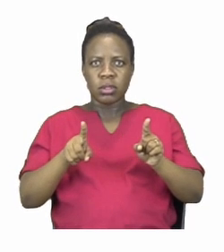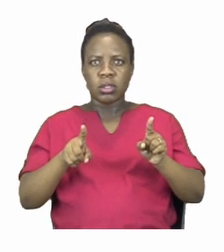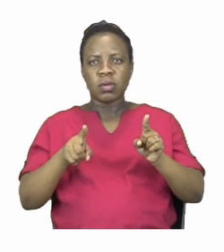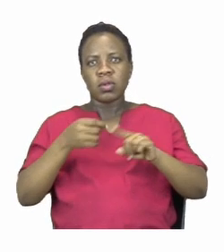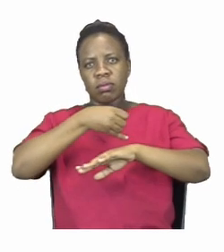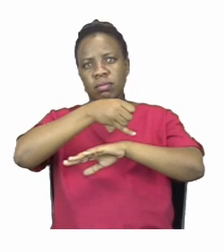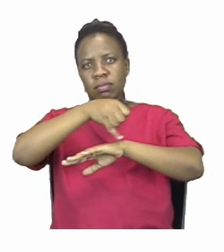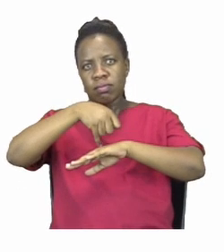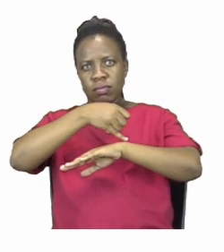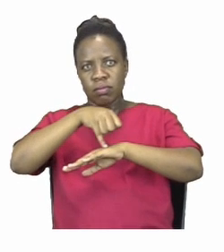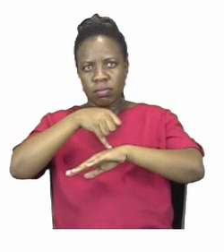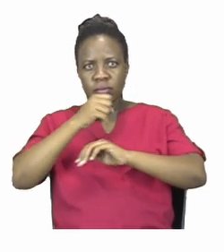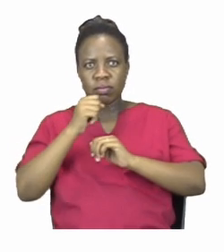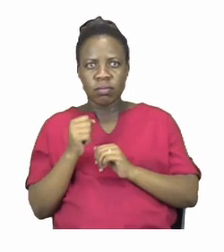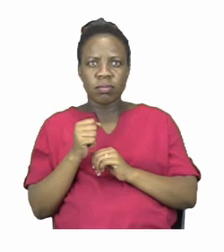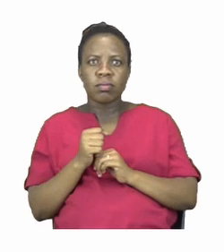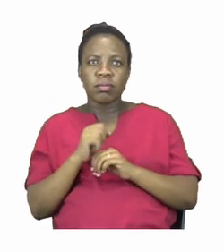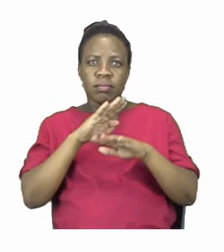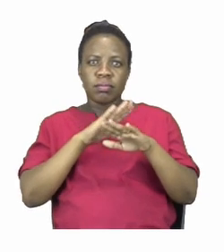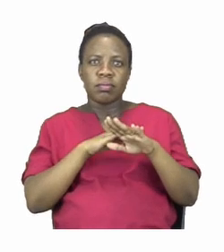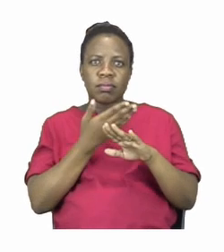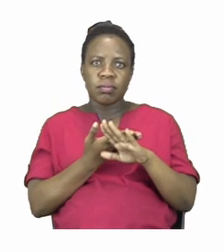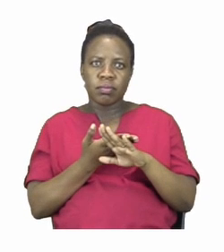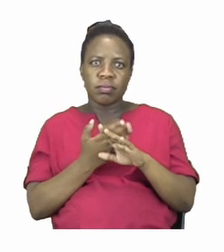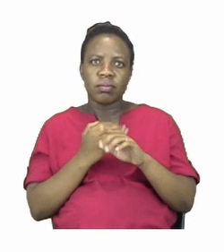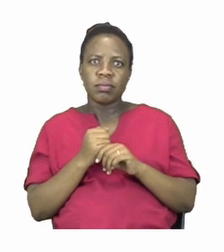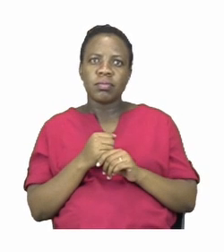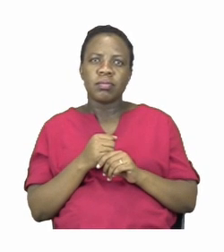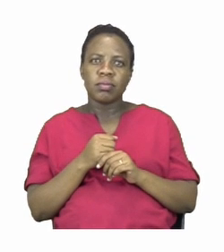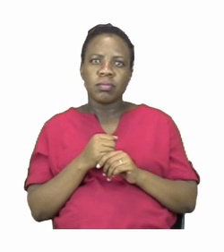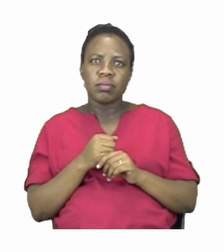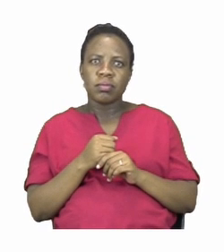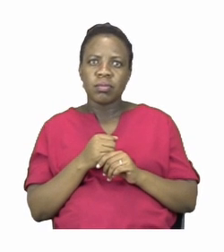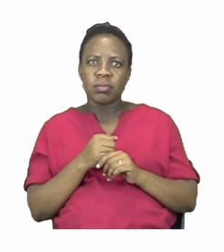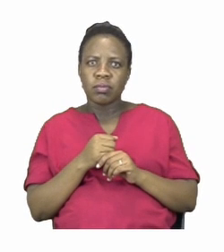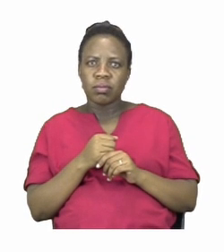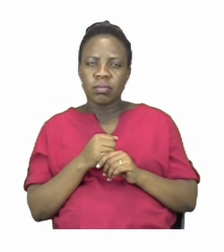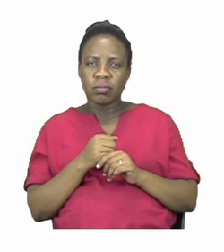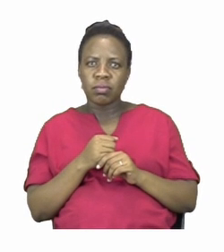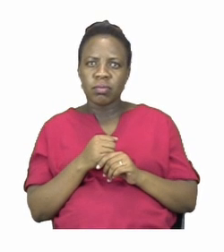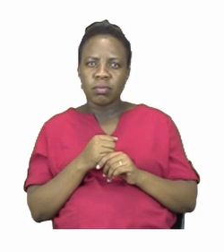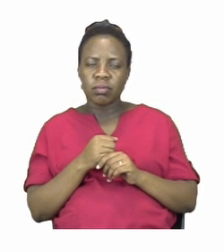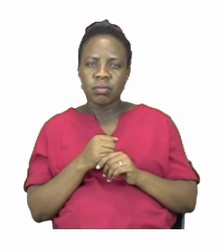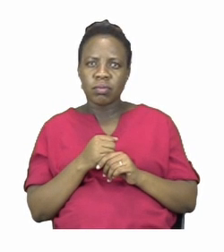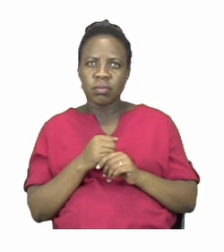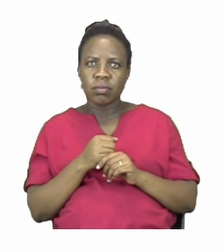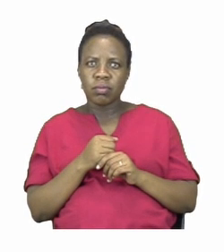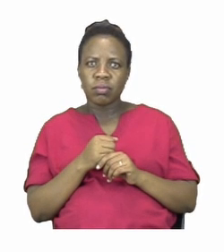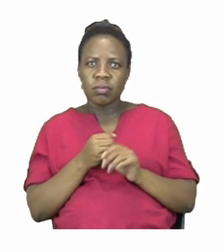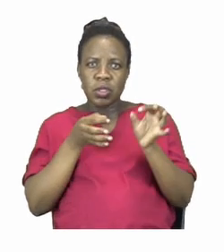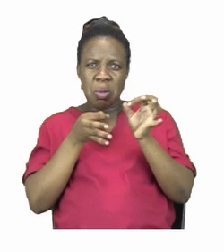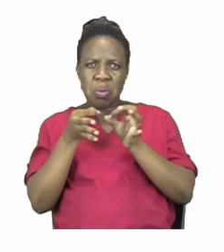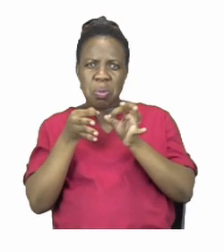describe. Now let's quickly look at the example. Example says, Or here you must now describe